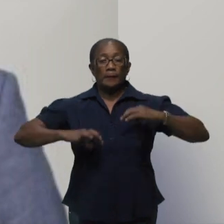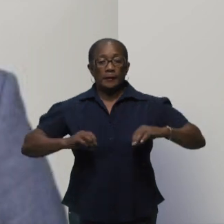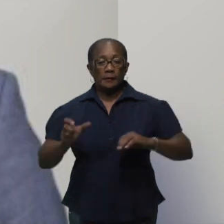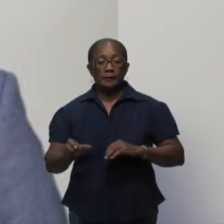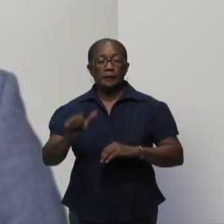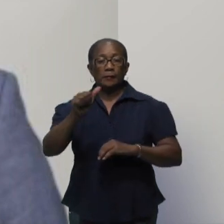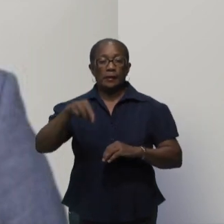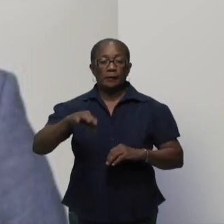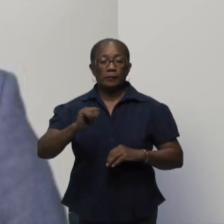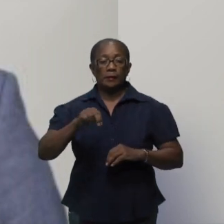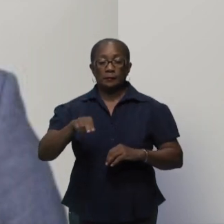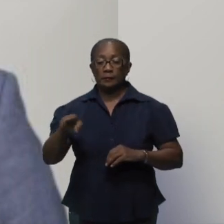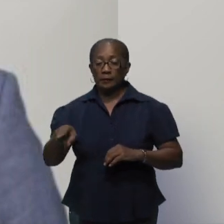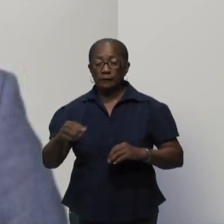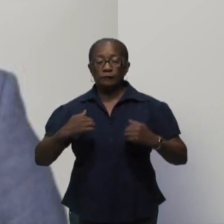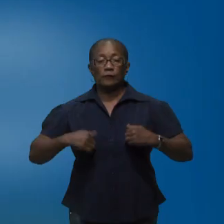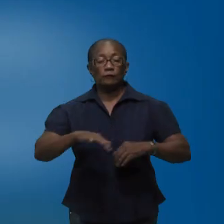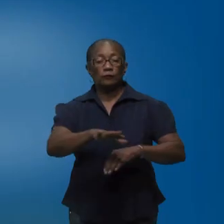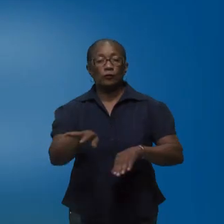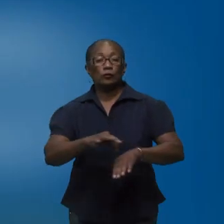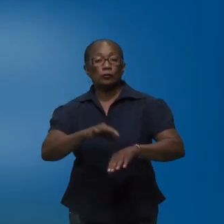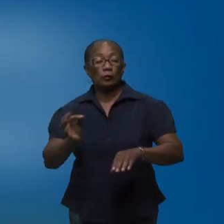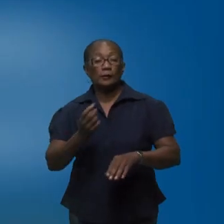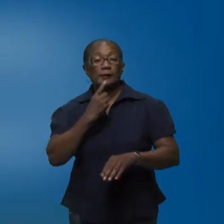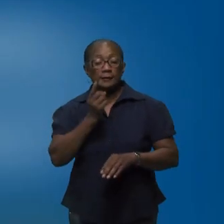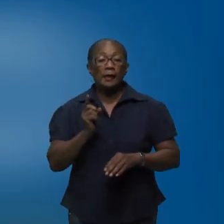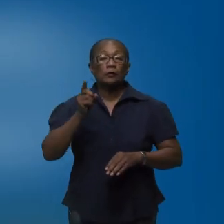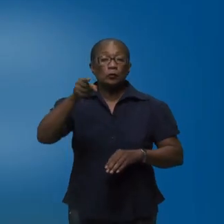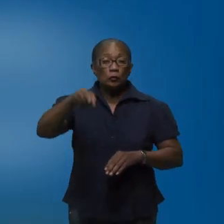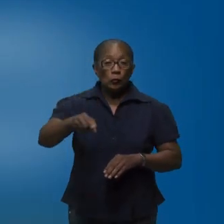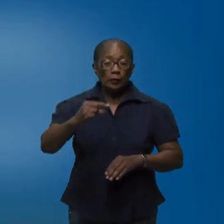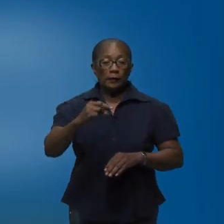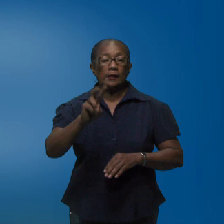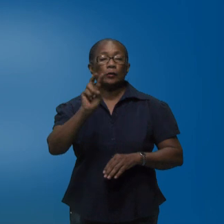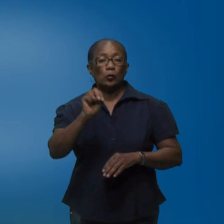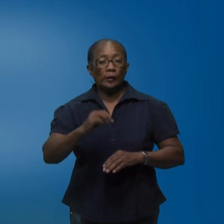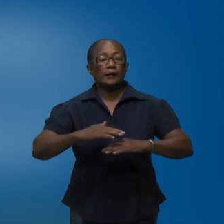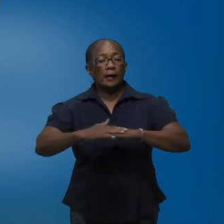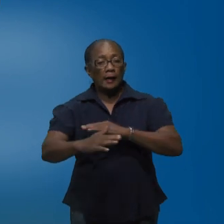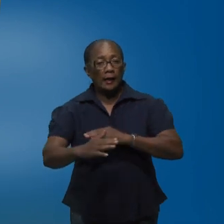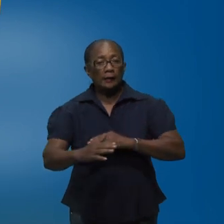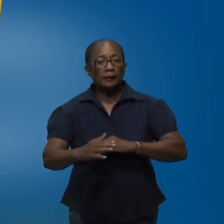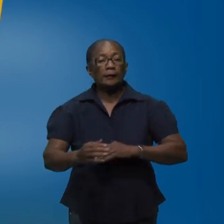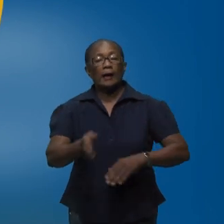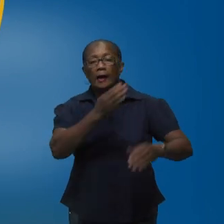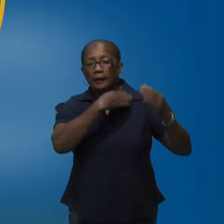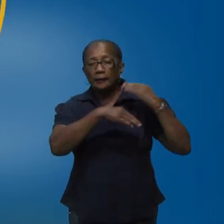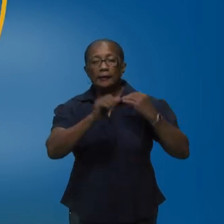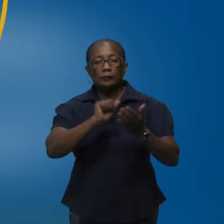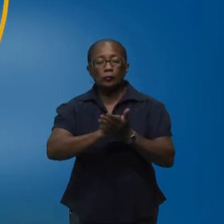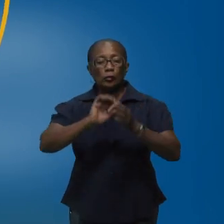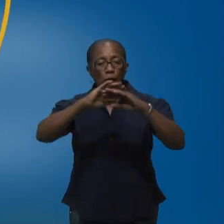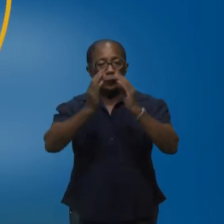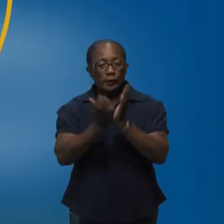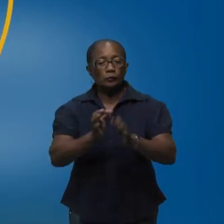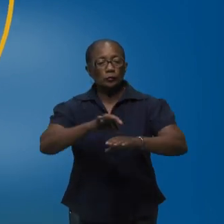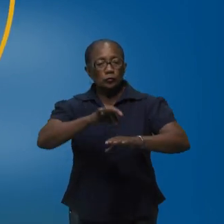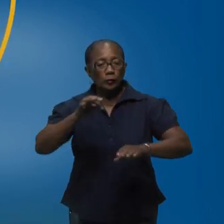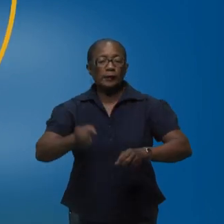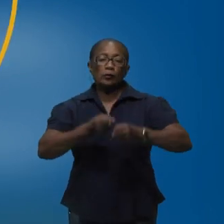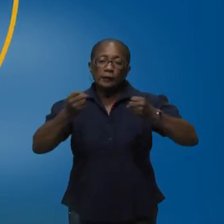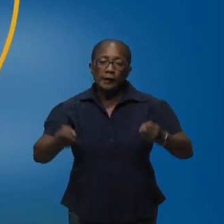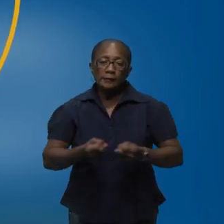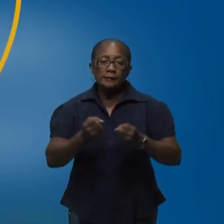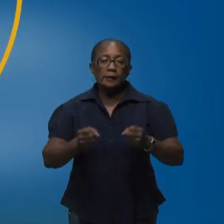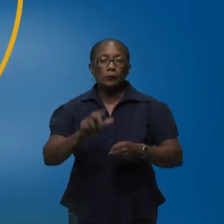G20 countries have previously been established by the World Health Organization. The WHO member countries were